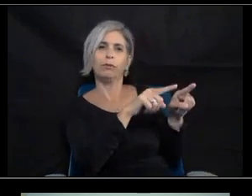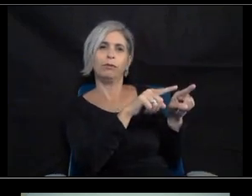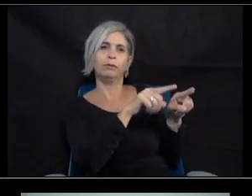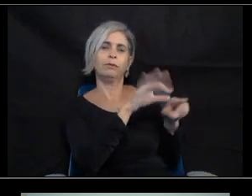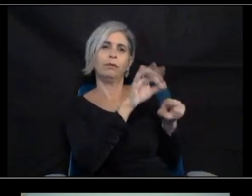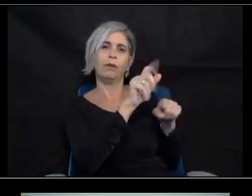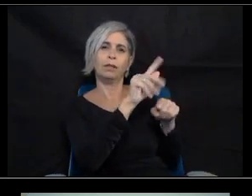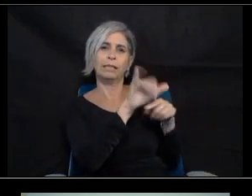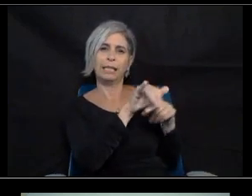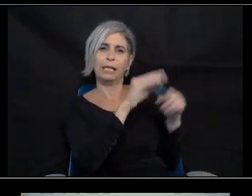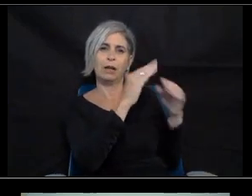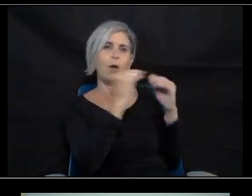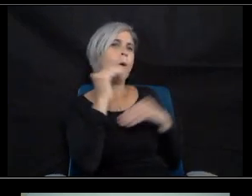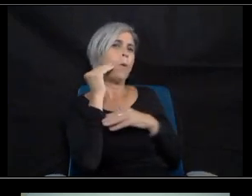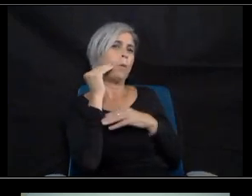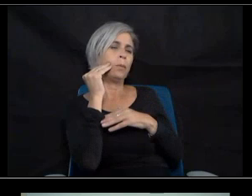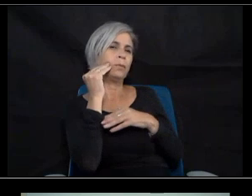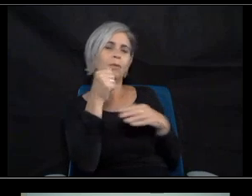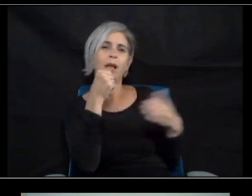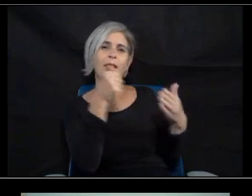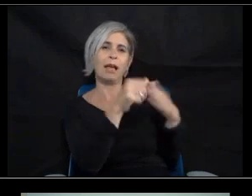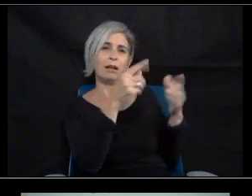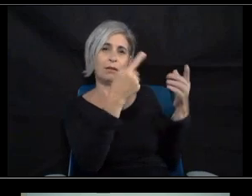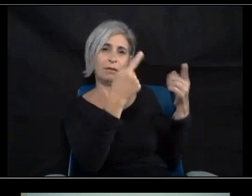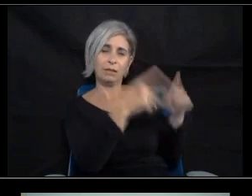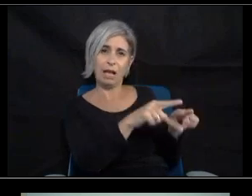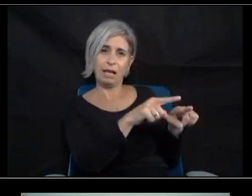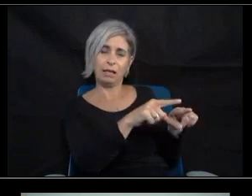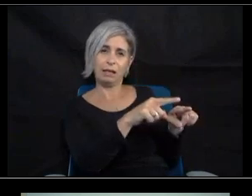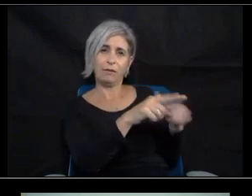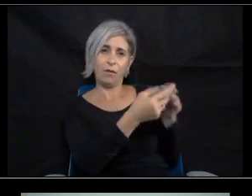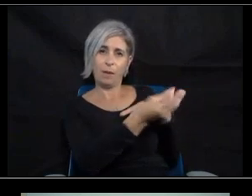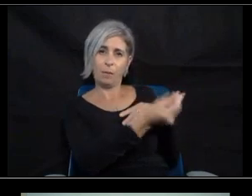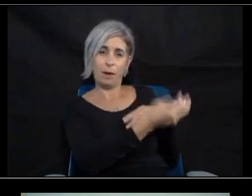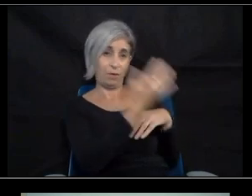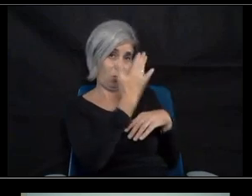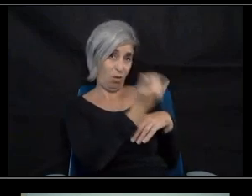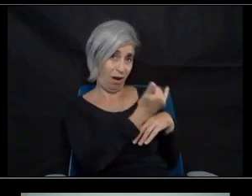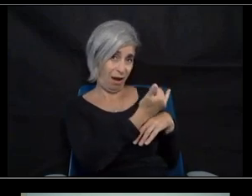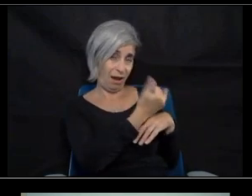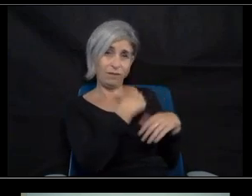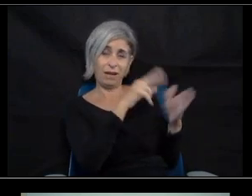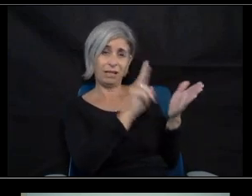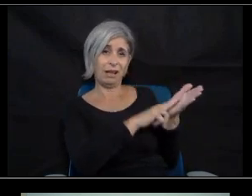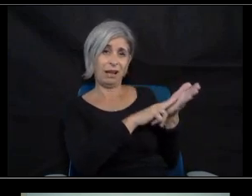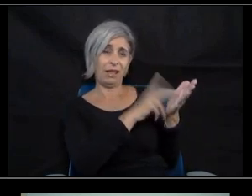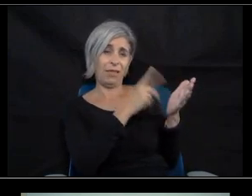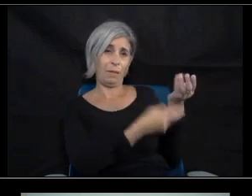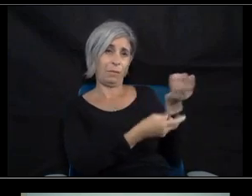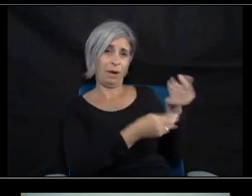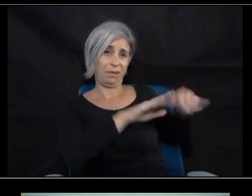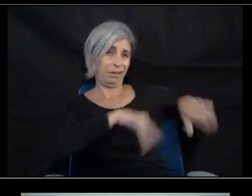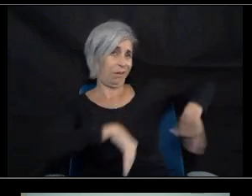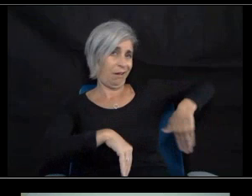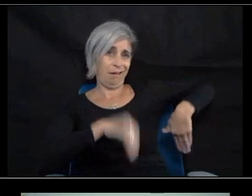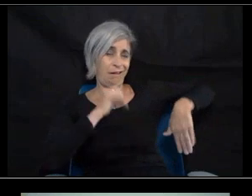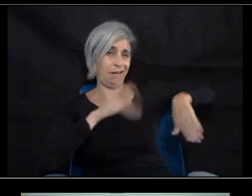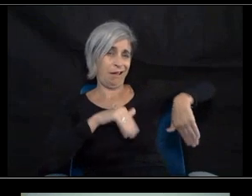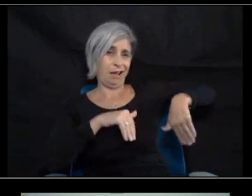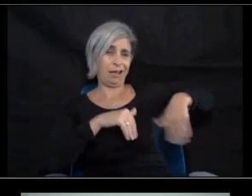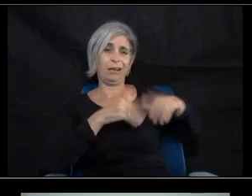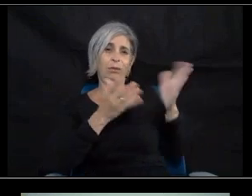However, we received a letter of intent for that property because we have not signed over the property yet, and we have